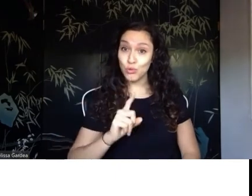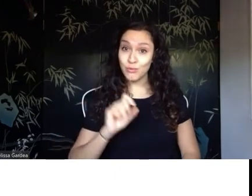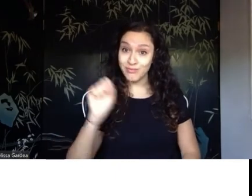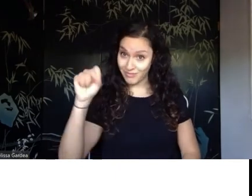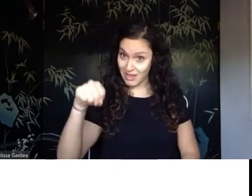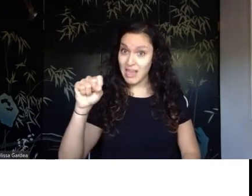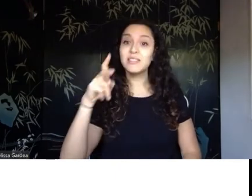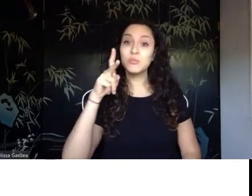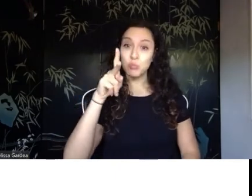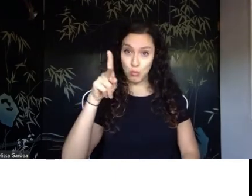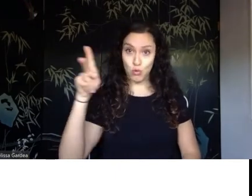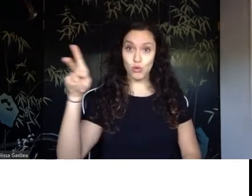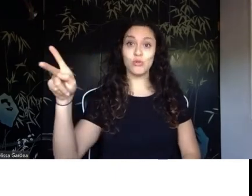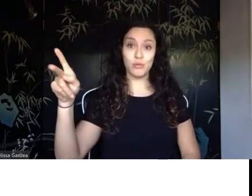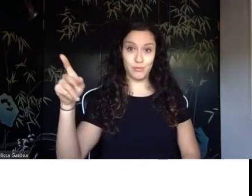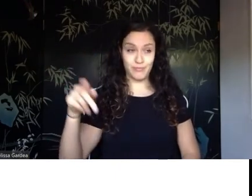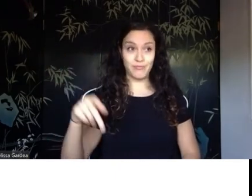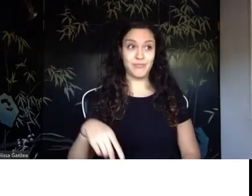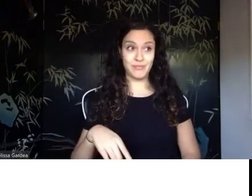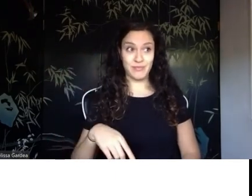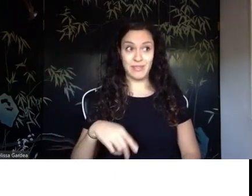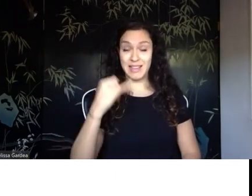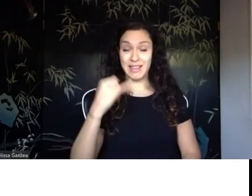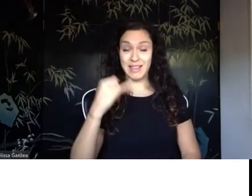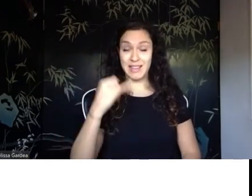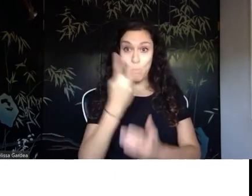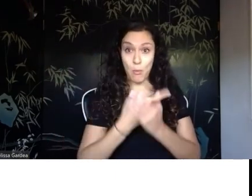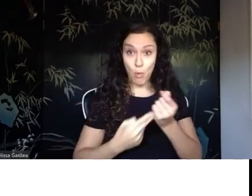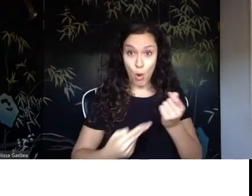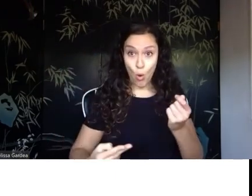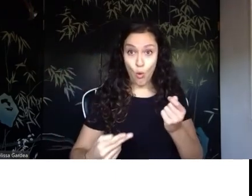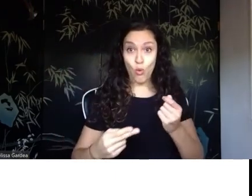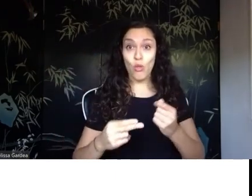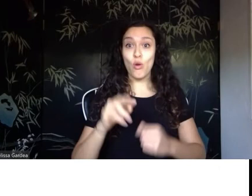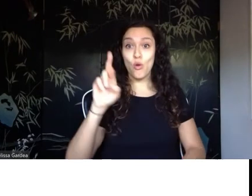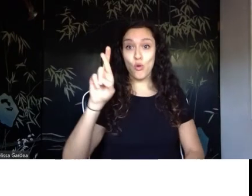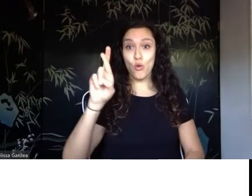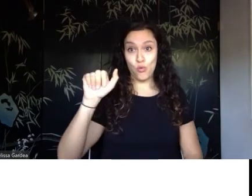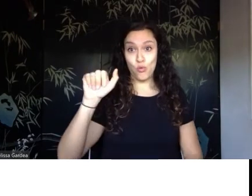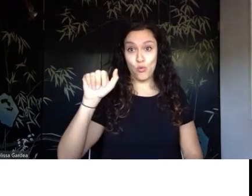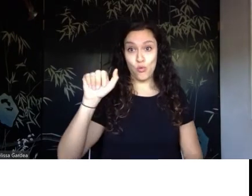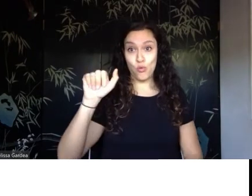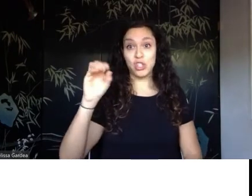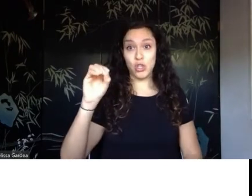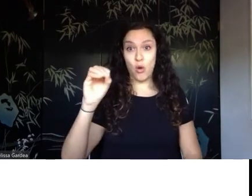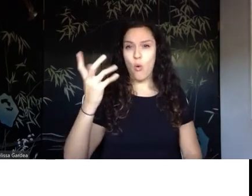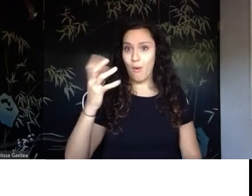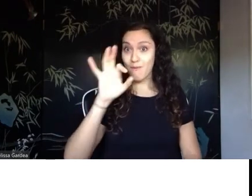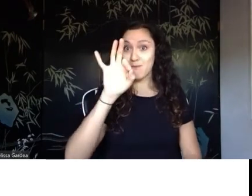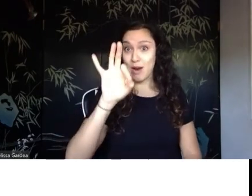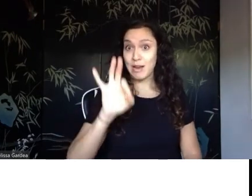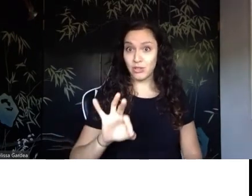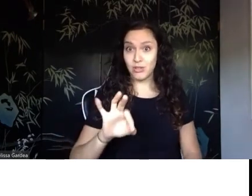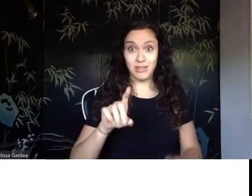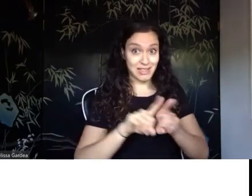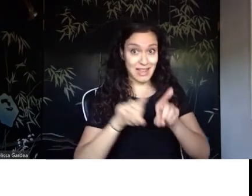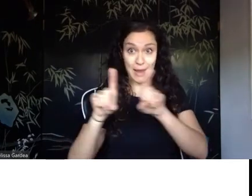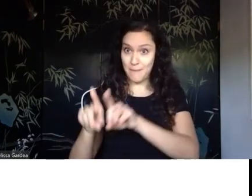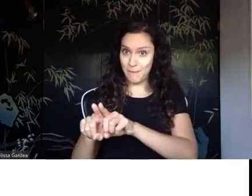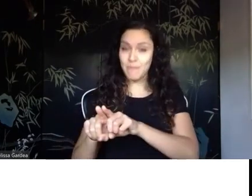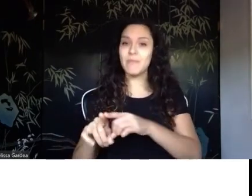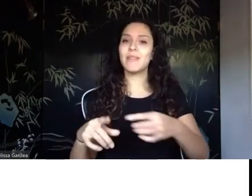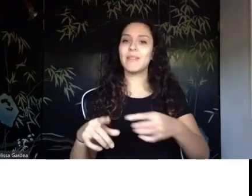equals 3/5. It's true. Remember, it's proportional if both ratios,